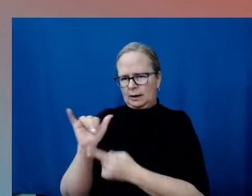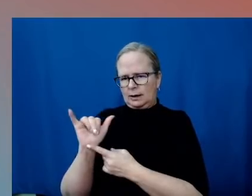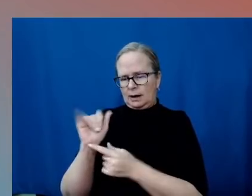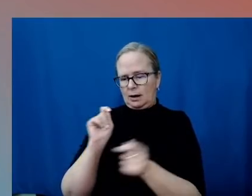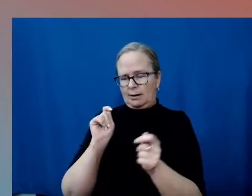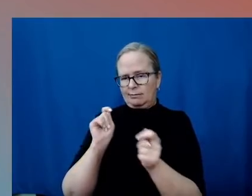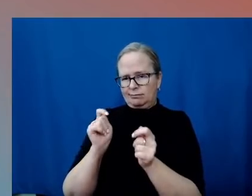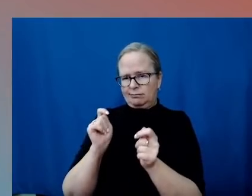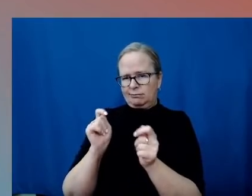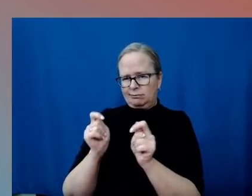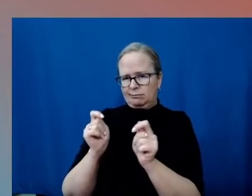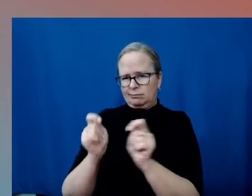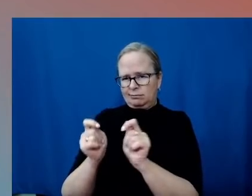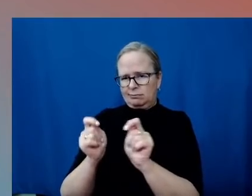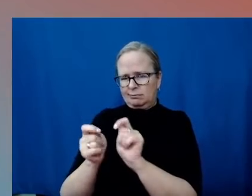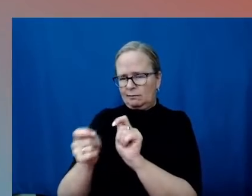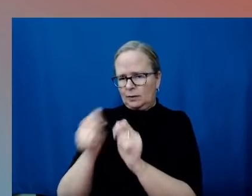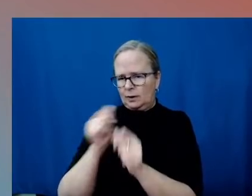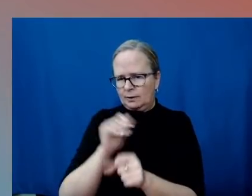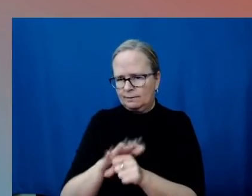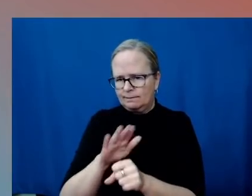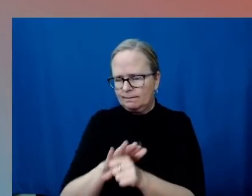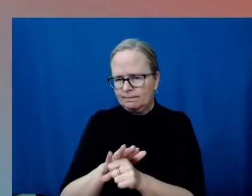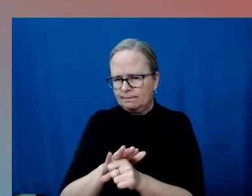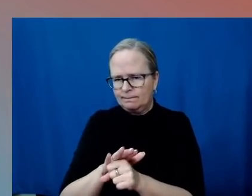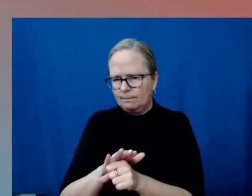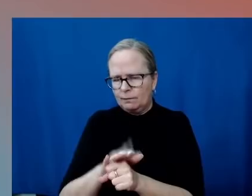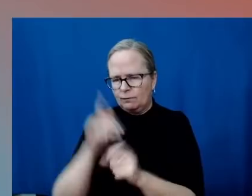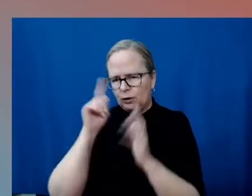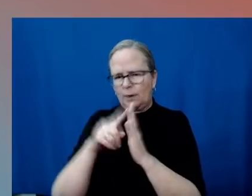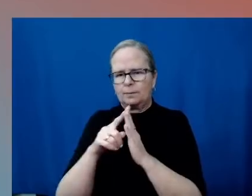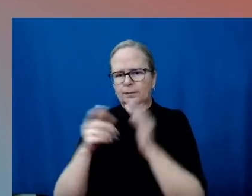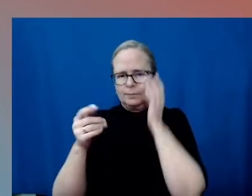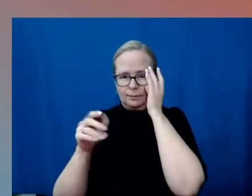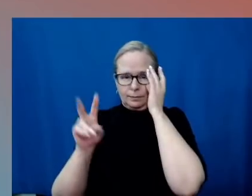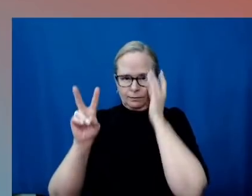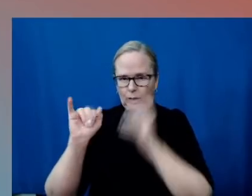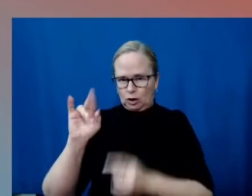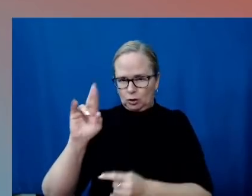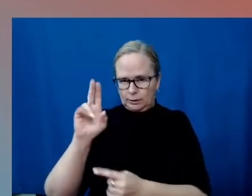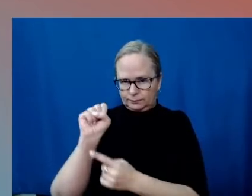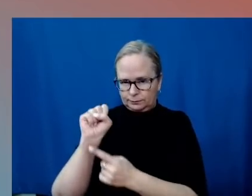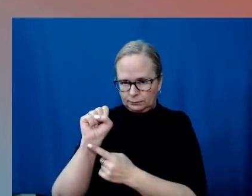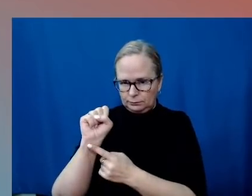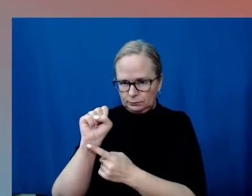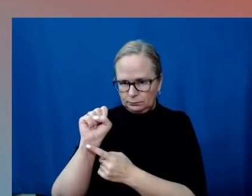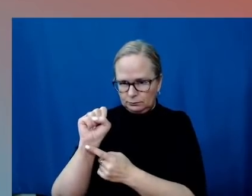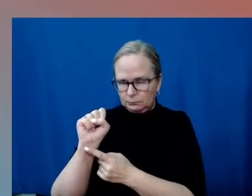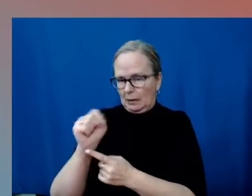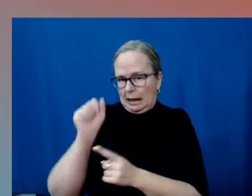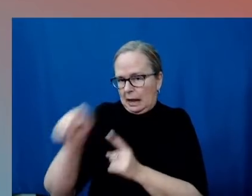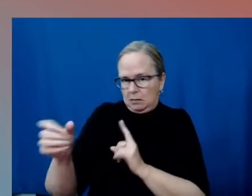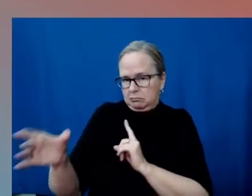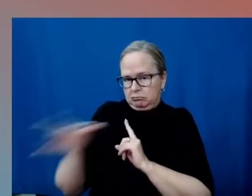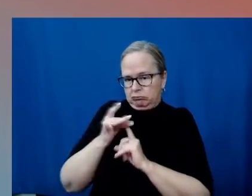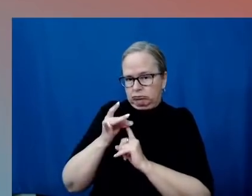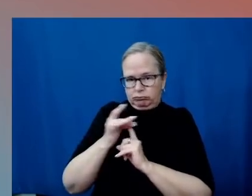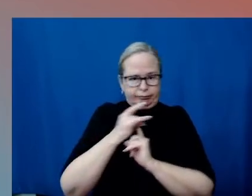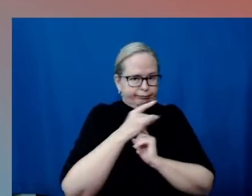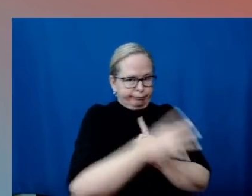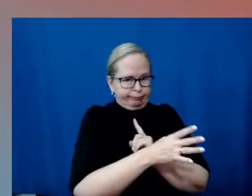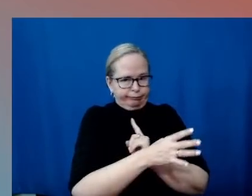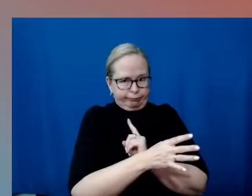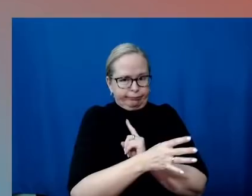this virus transmits very often asymptomatically so I can transmit it before I develop